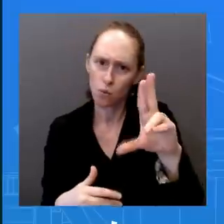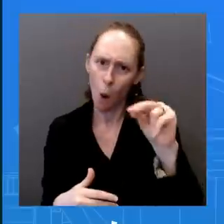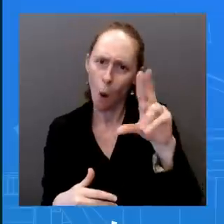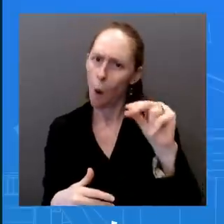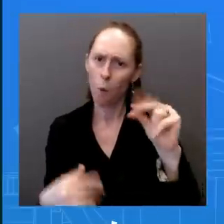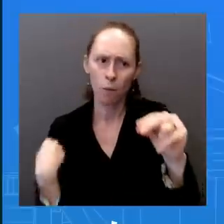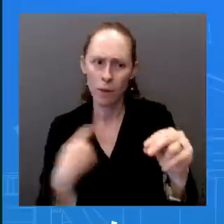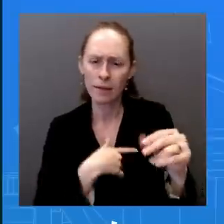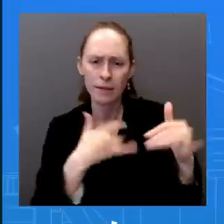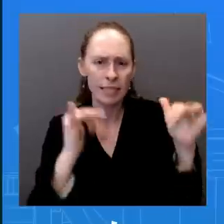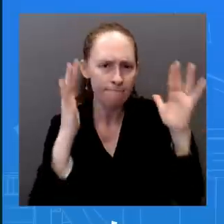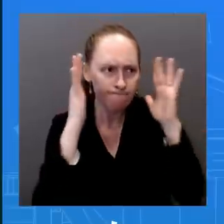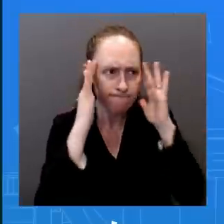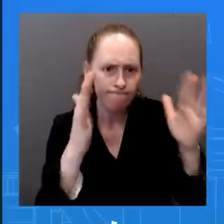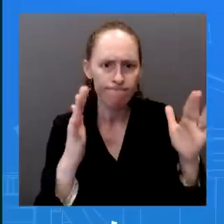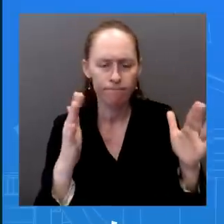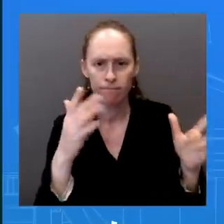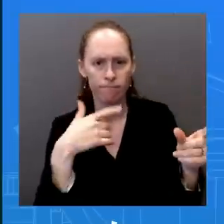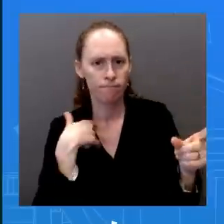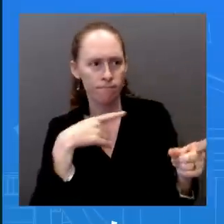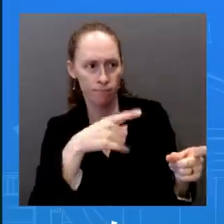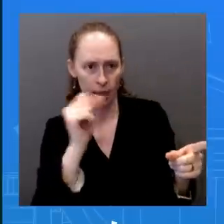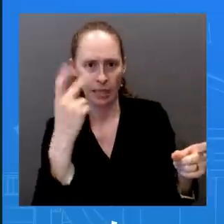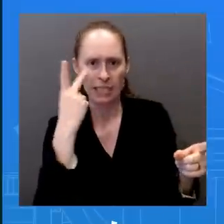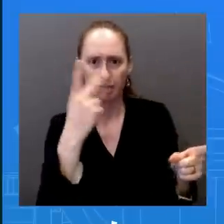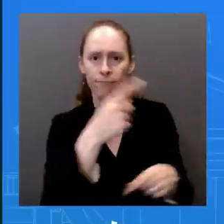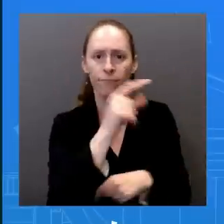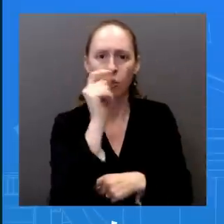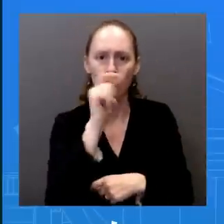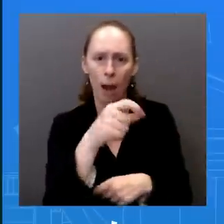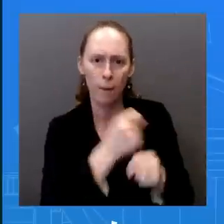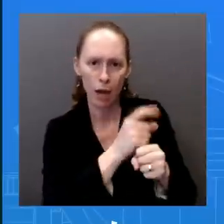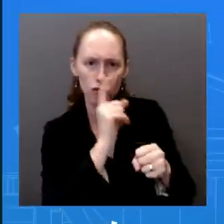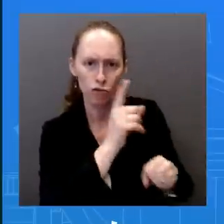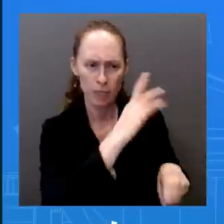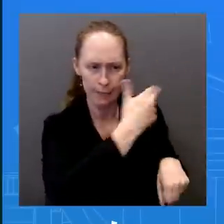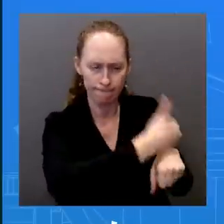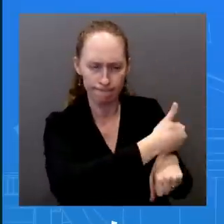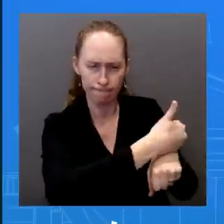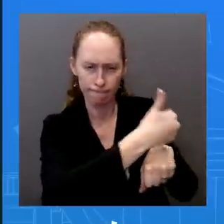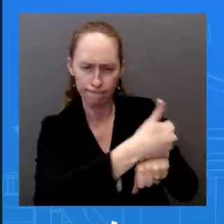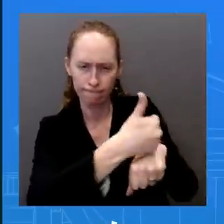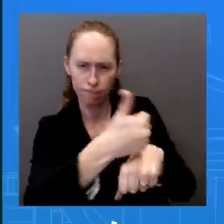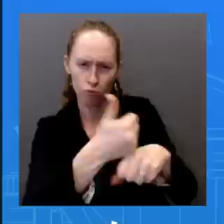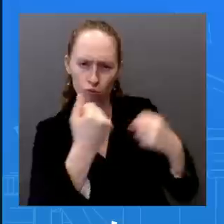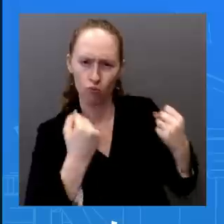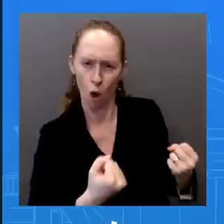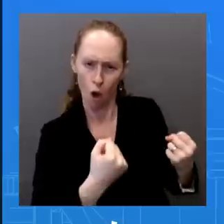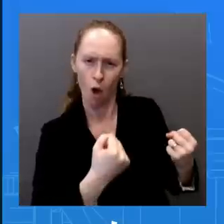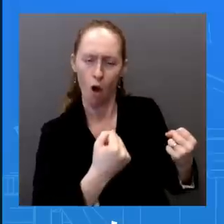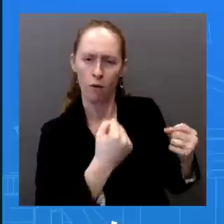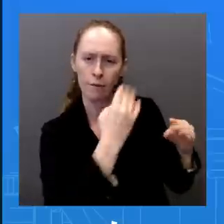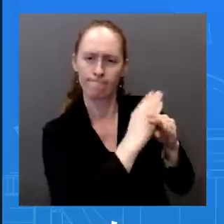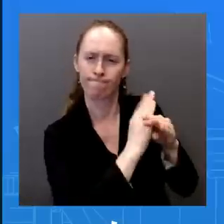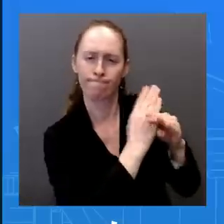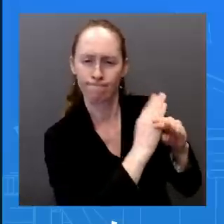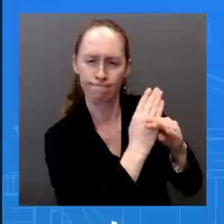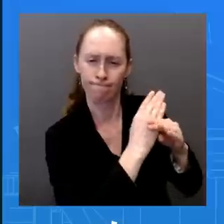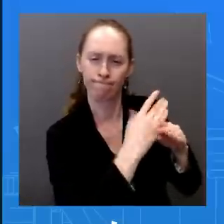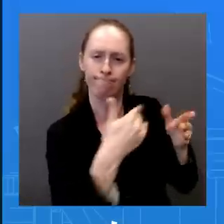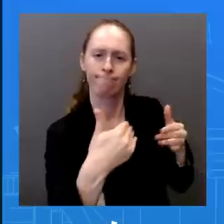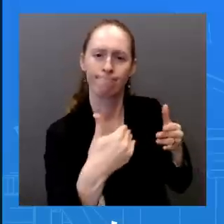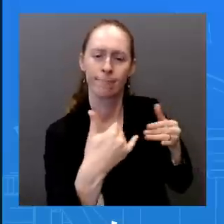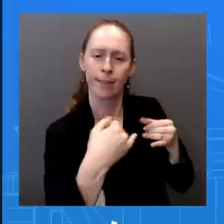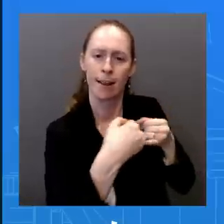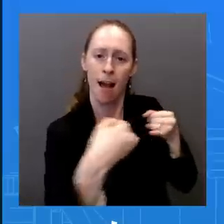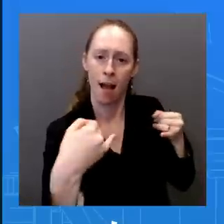to try to make further gains, and defend against potential Russian counterattacks in various places. And the United States and all of